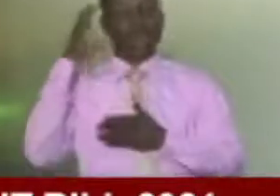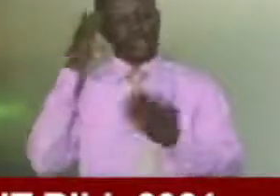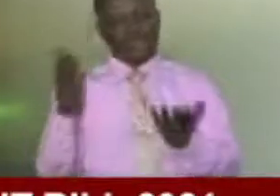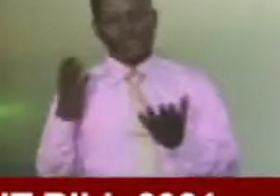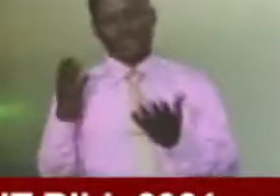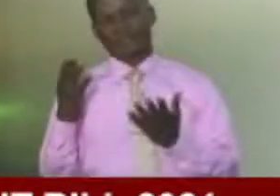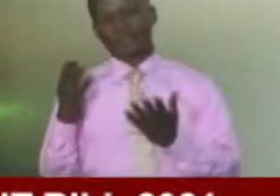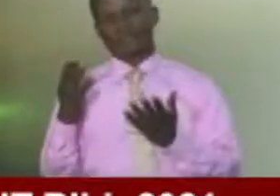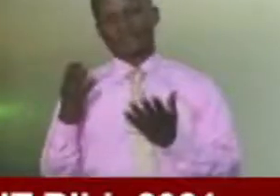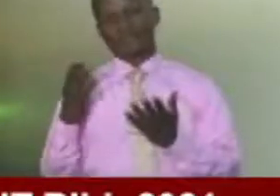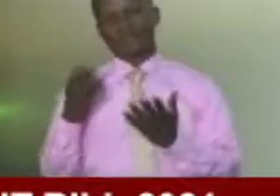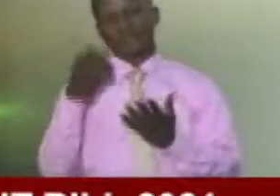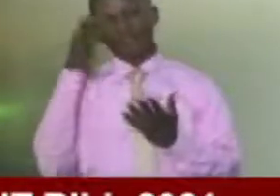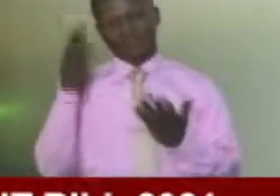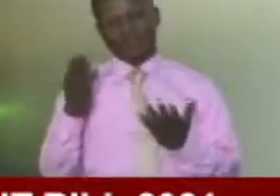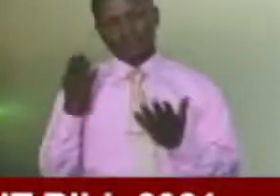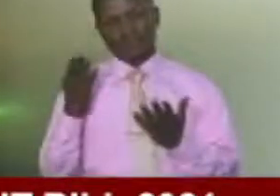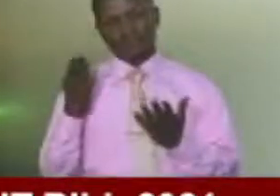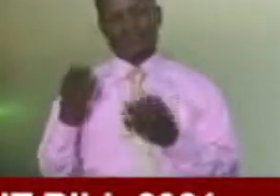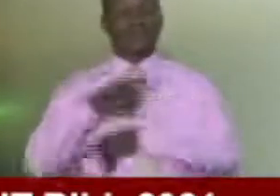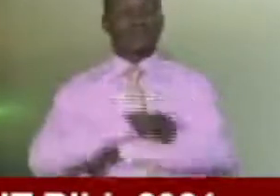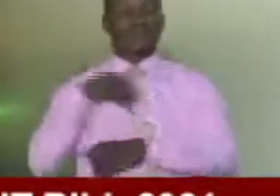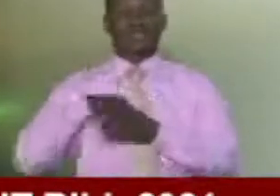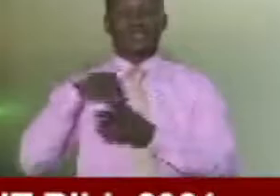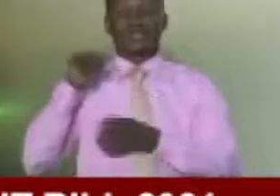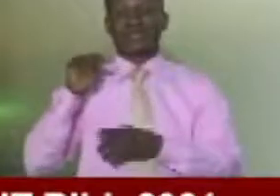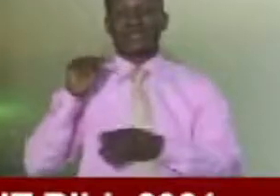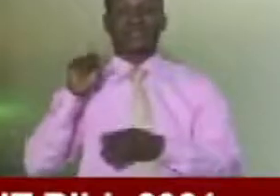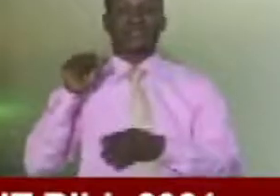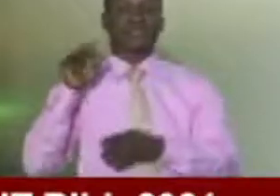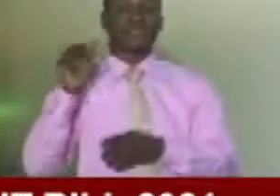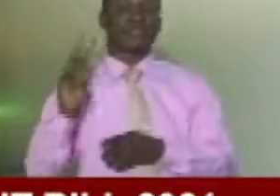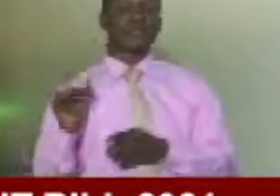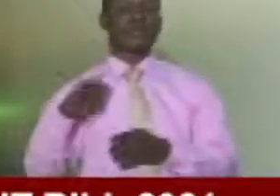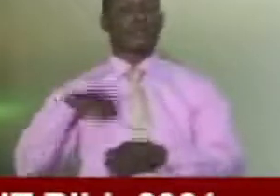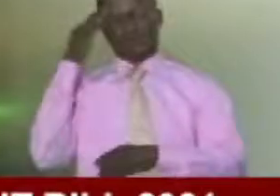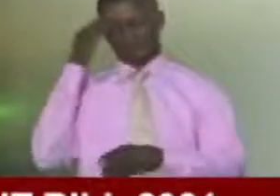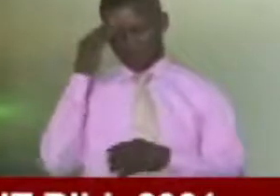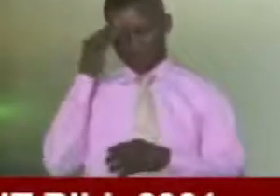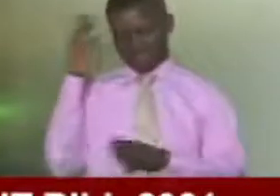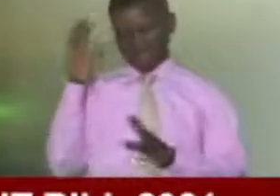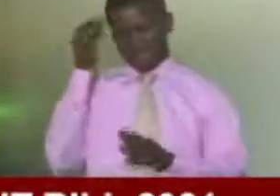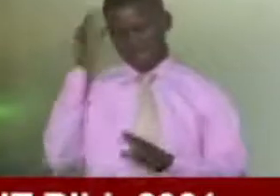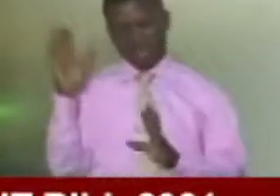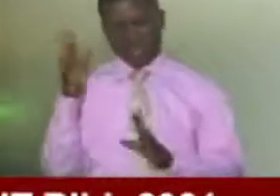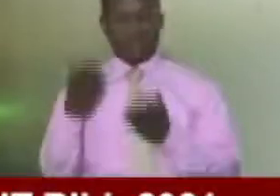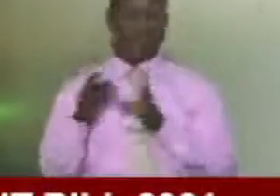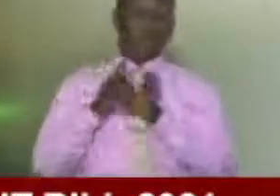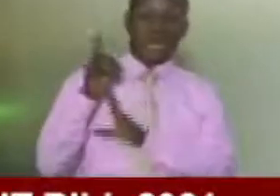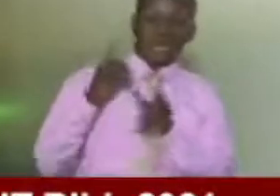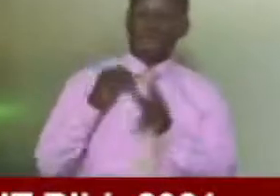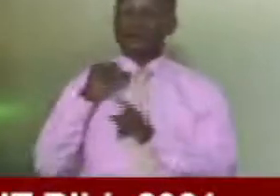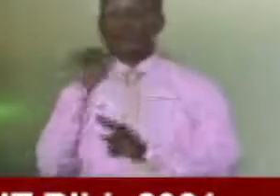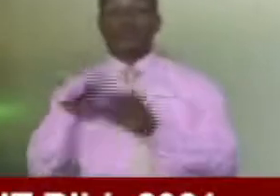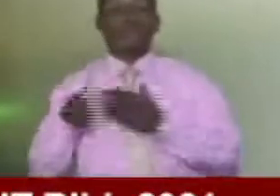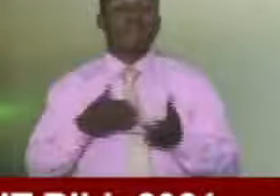politicians. You know, today in Nasarawa, I don't really hear whether direct, indirect, consensus, whichever one, let